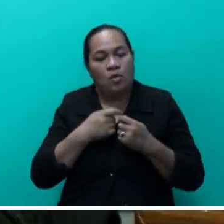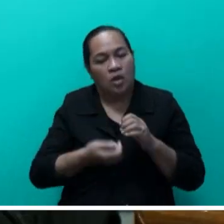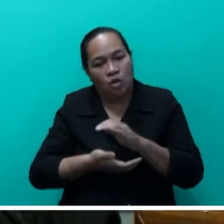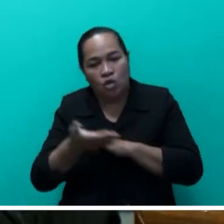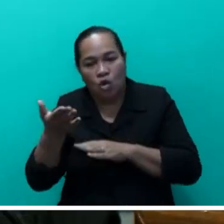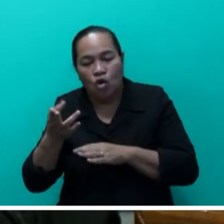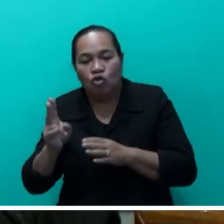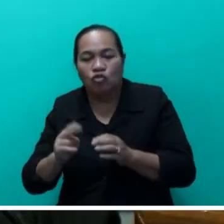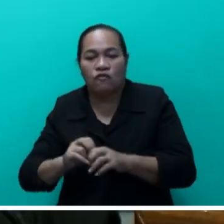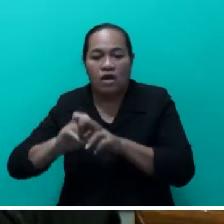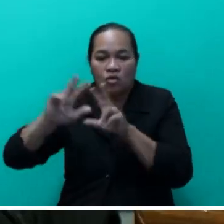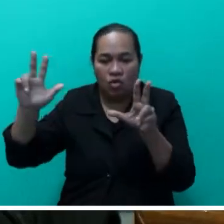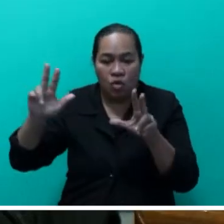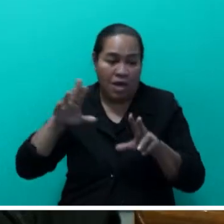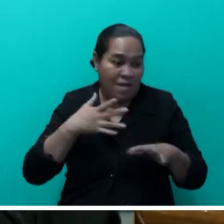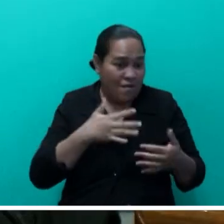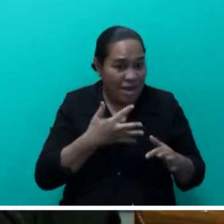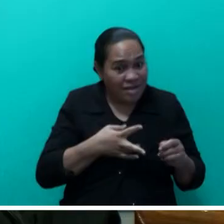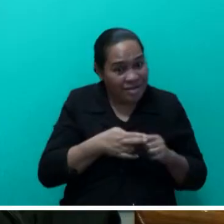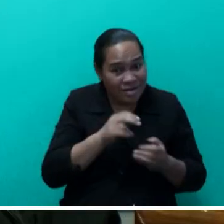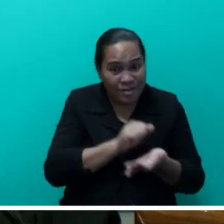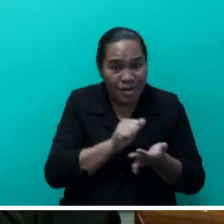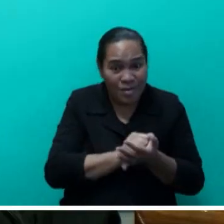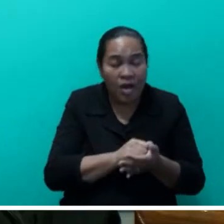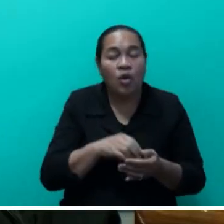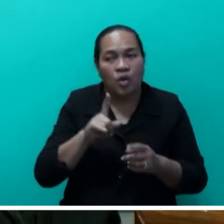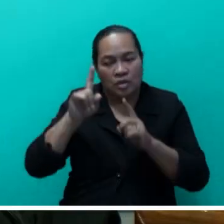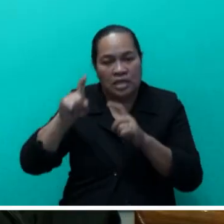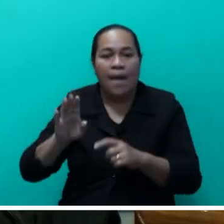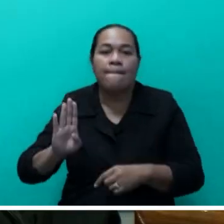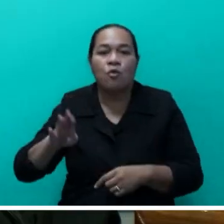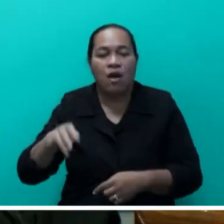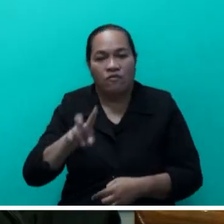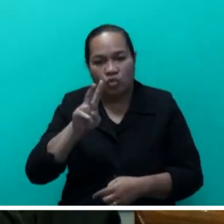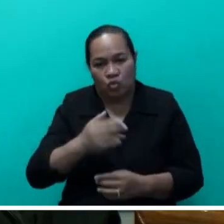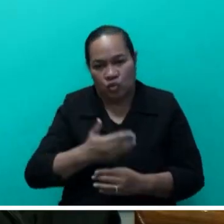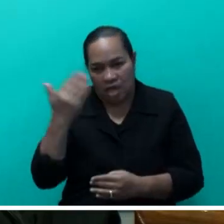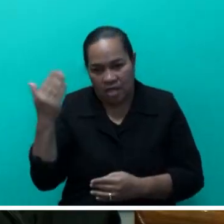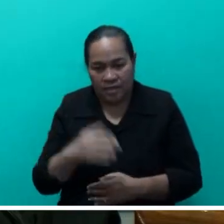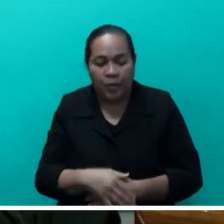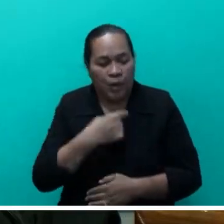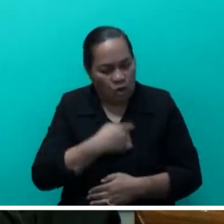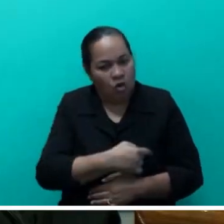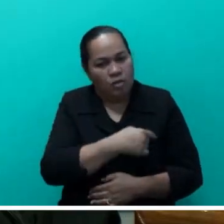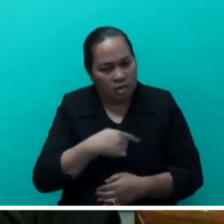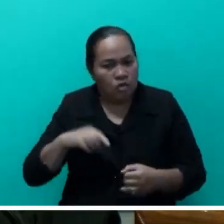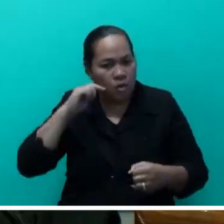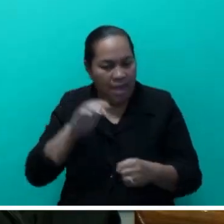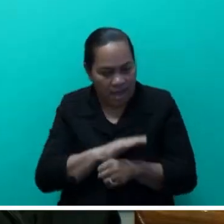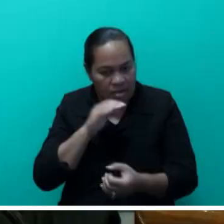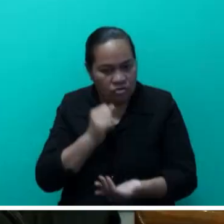after the official function, we will be engaged in Bua for 2 days. A commitment to ensuring that